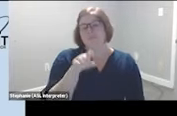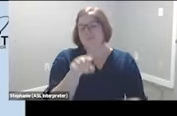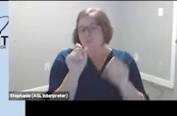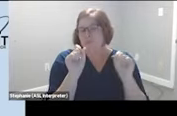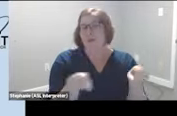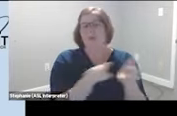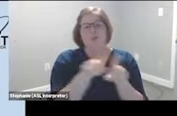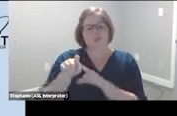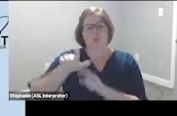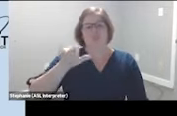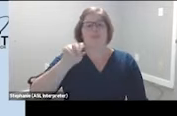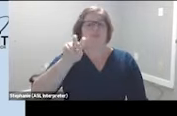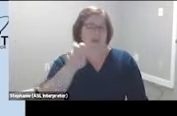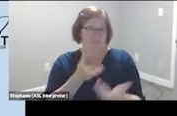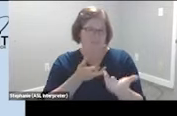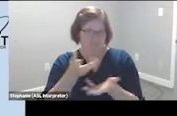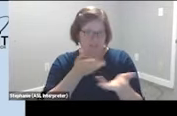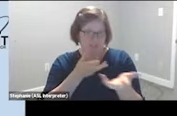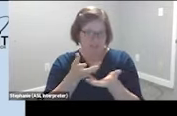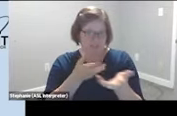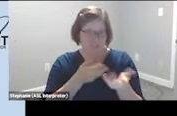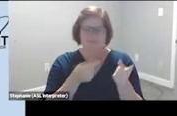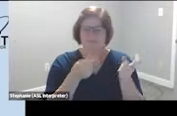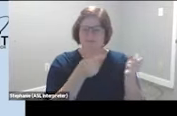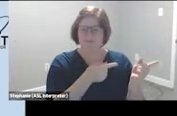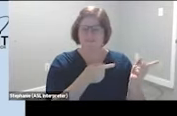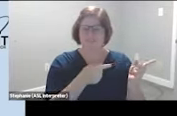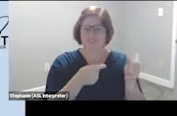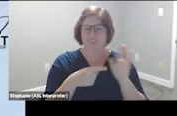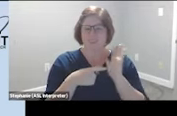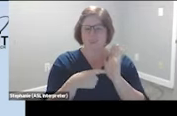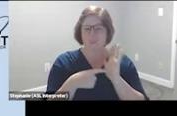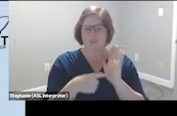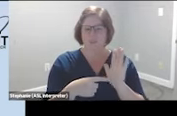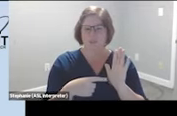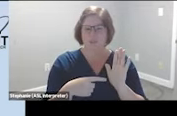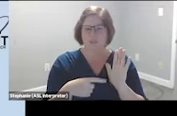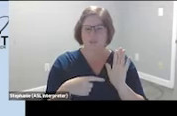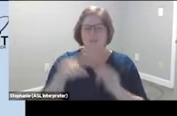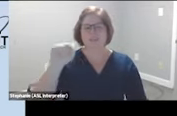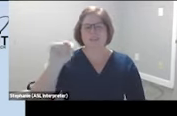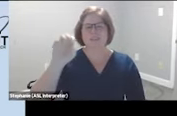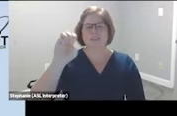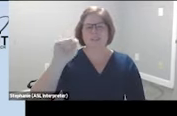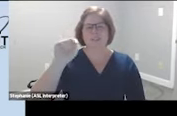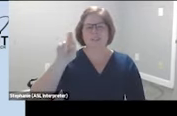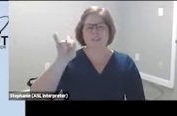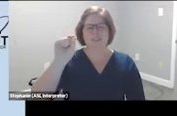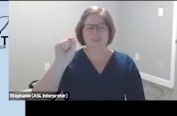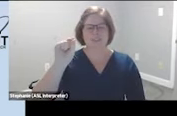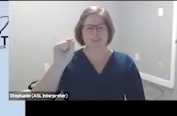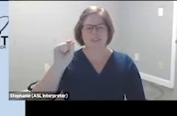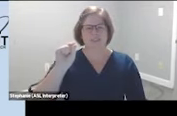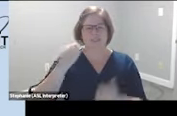the unit. And here I'm showing an example where a Tetris game has been coded